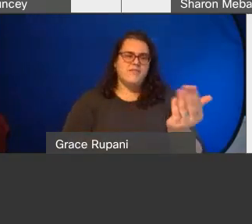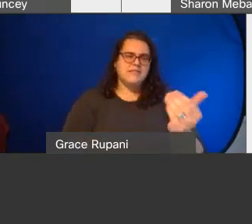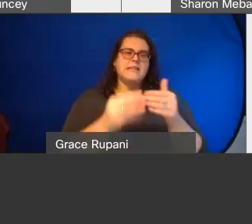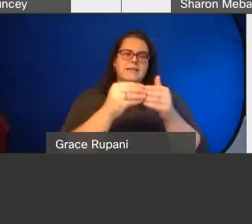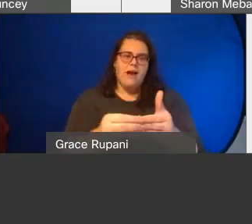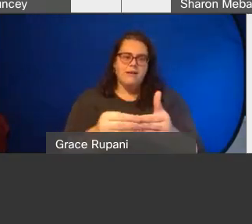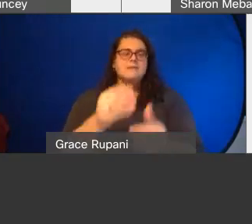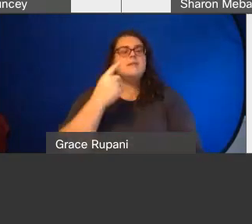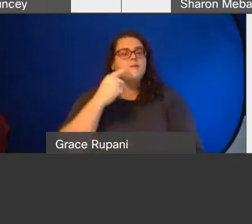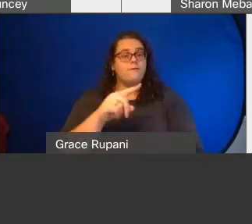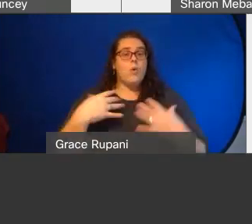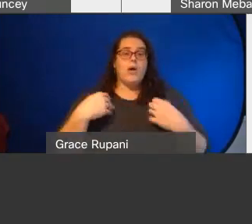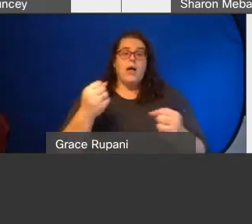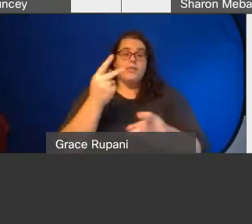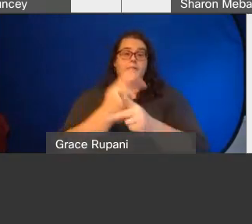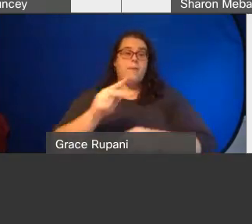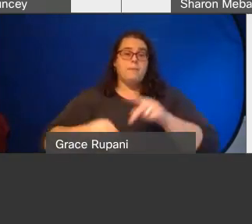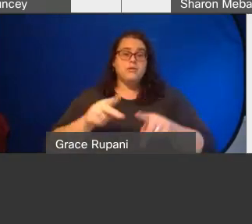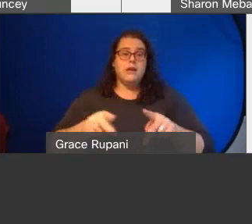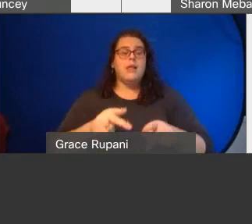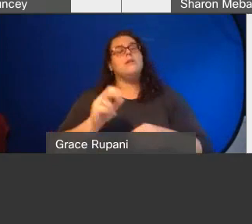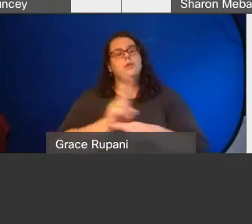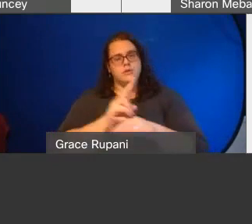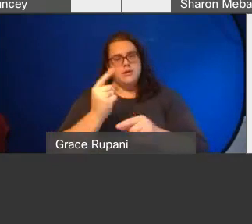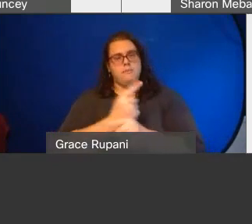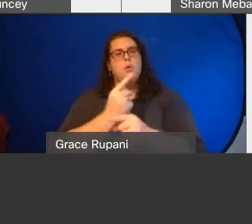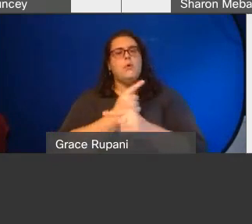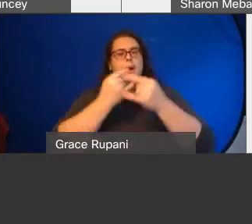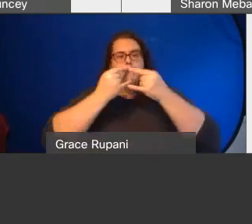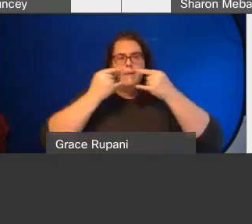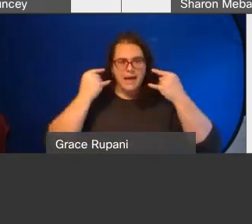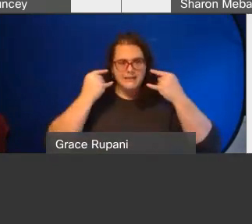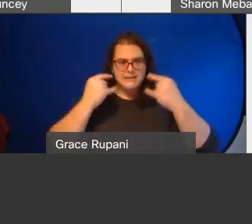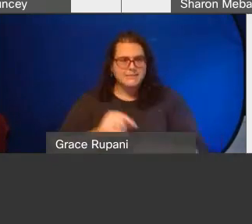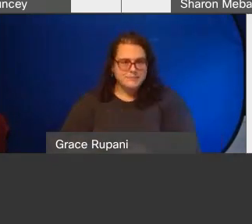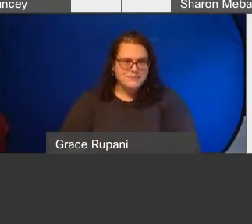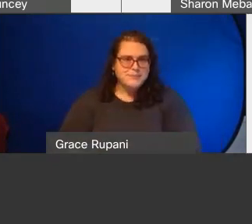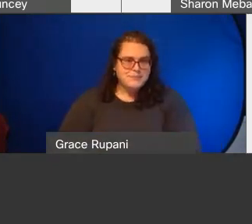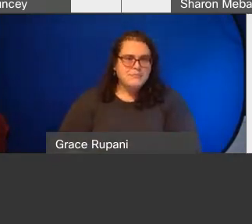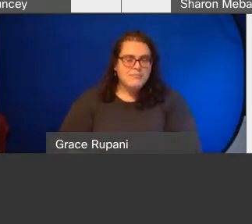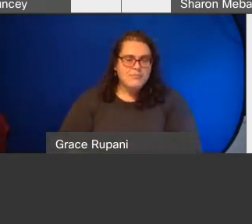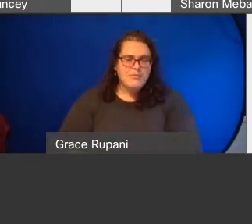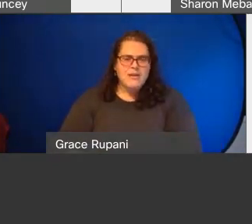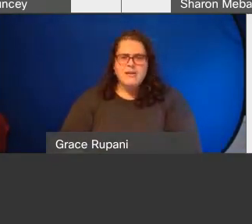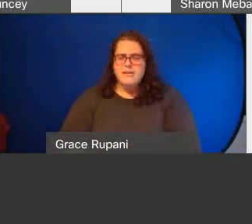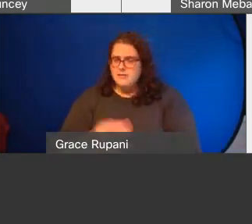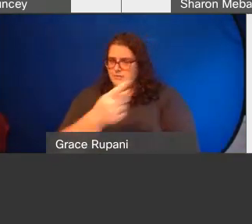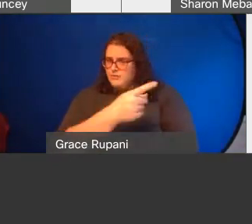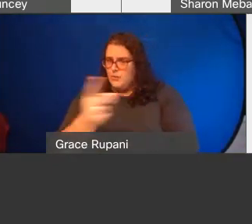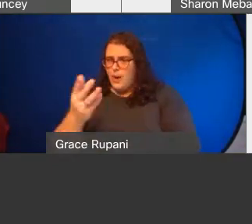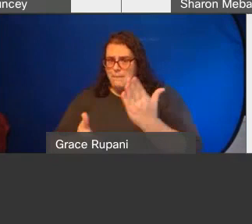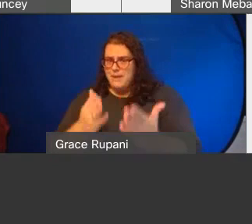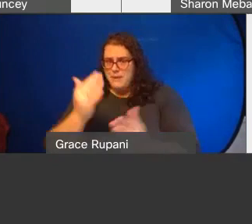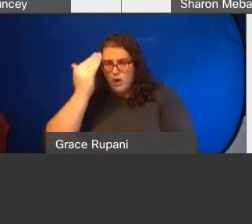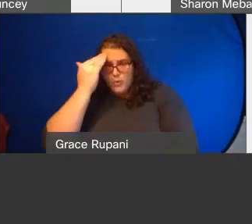healthcare personnel in wearing the appropriate mask. I think that you may or may not be aware that as we